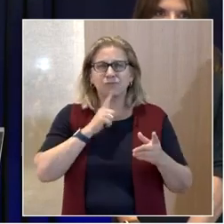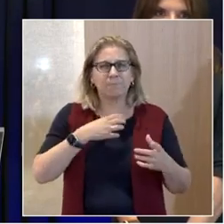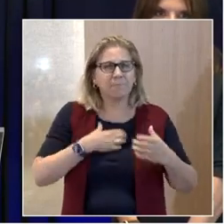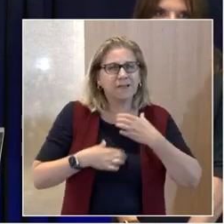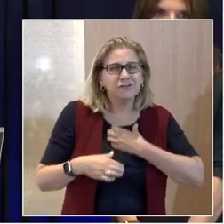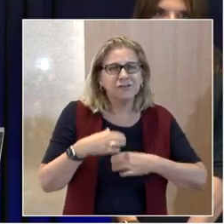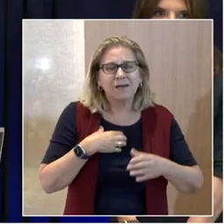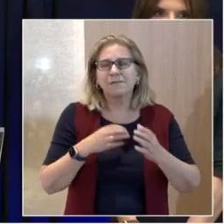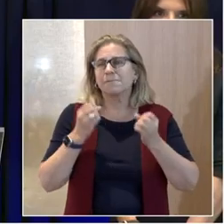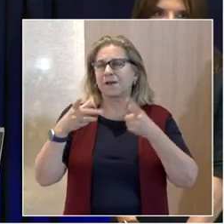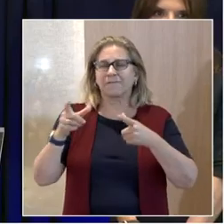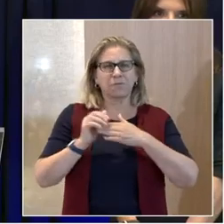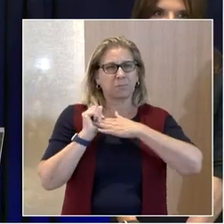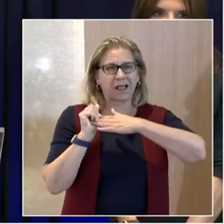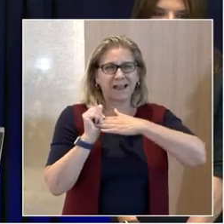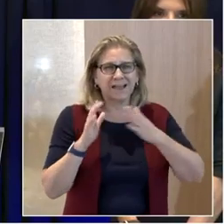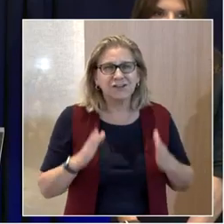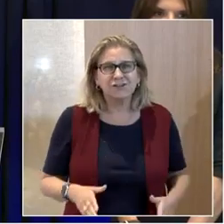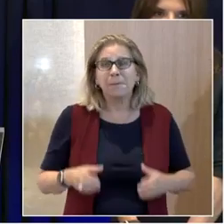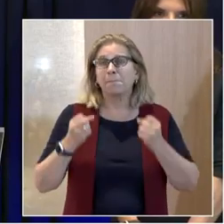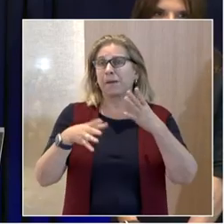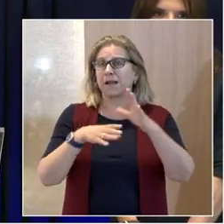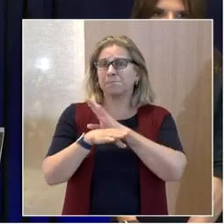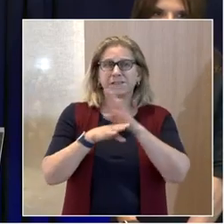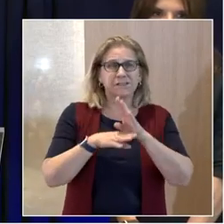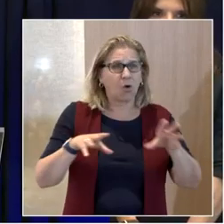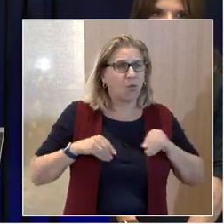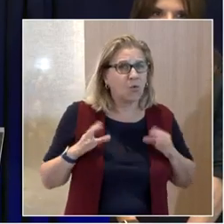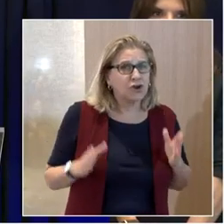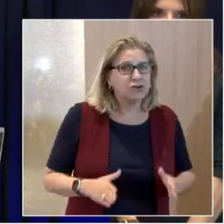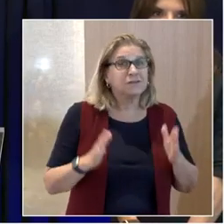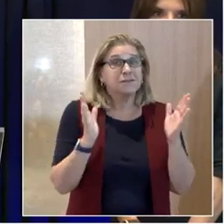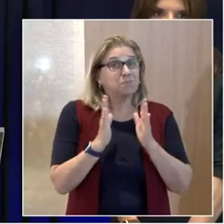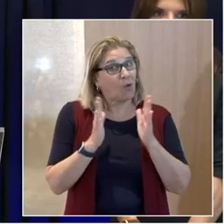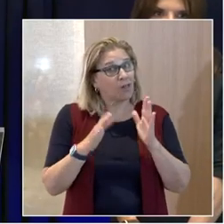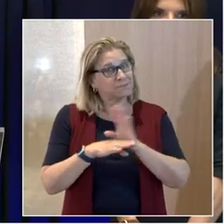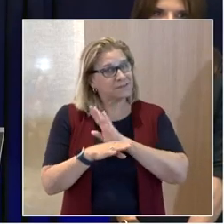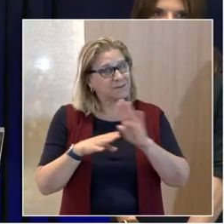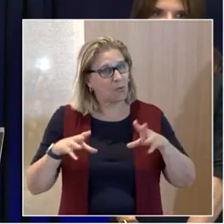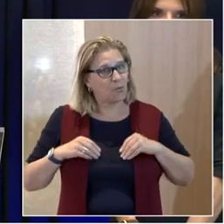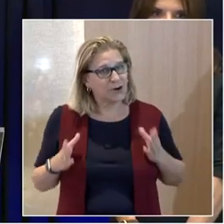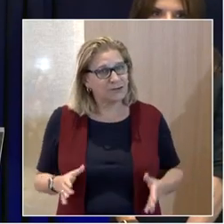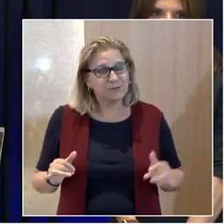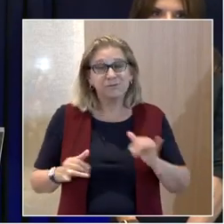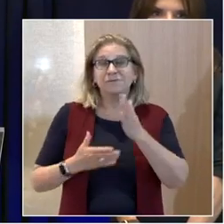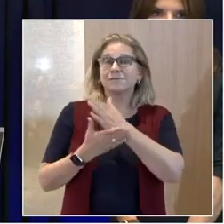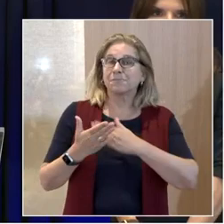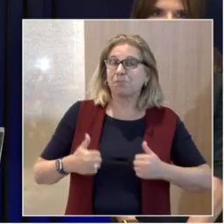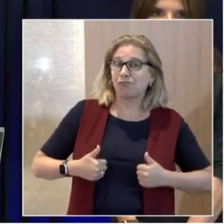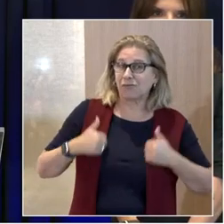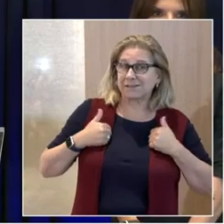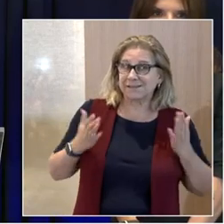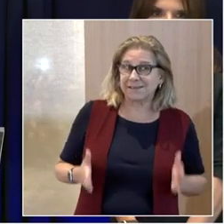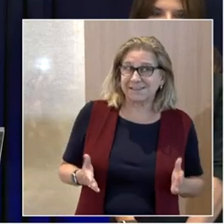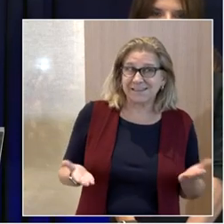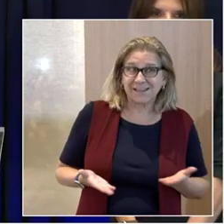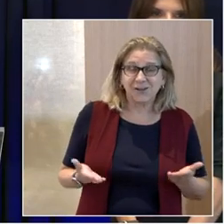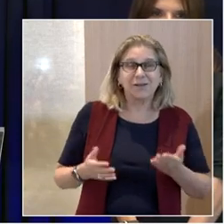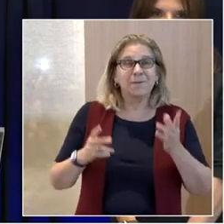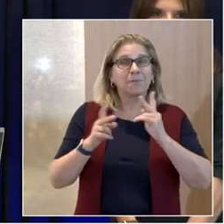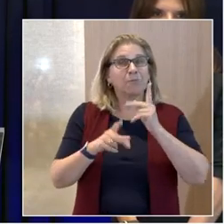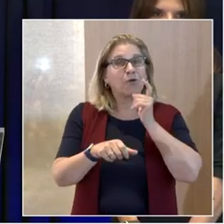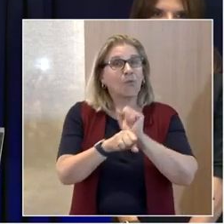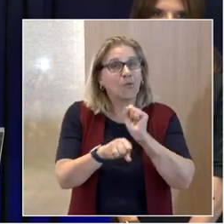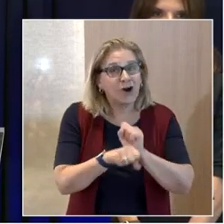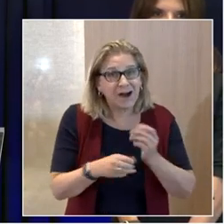small businesses that are represented here in the room. We have some residents. I bumped into a few of our key stakeholders, people who work here in downtown.